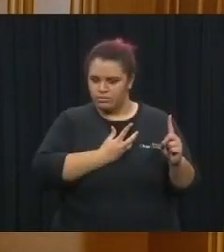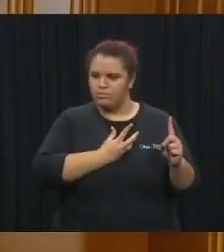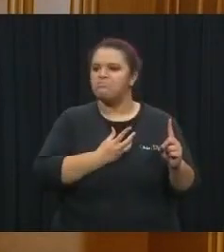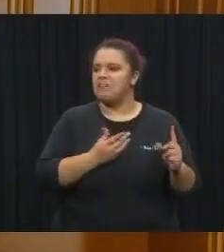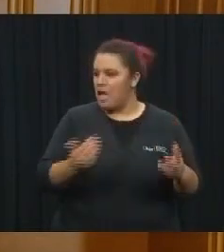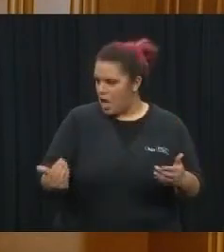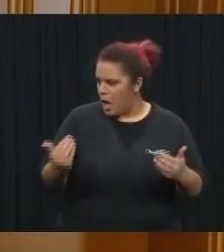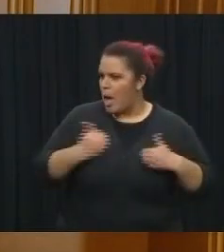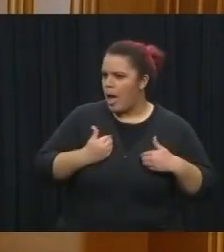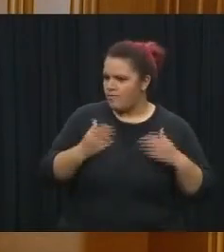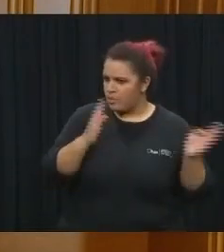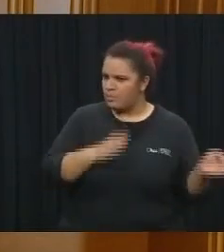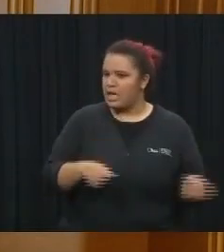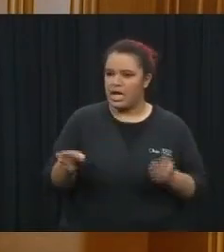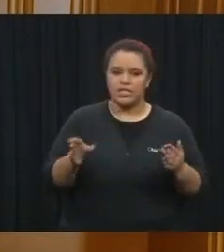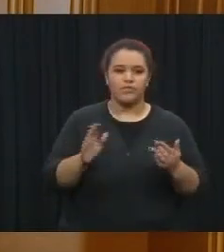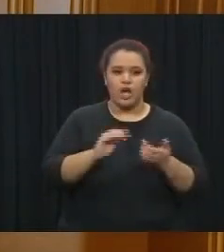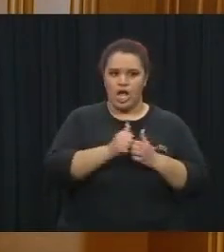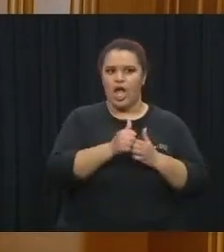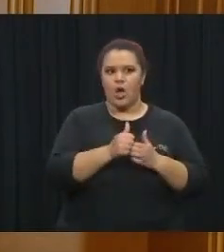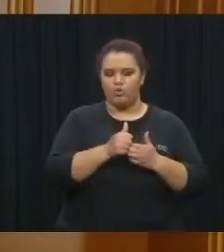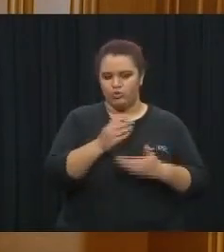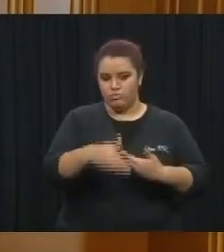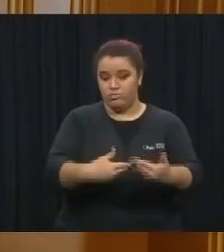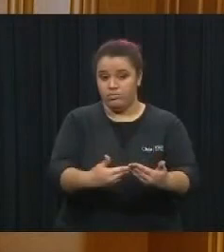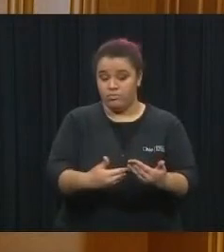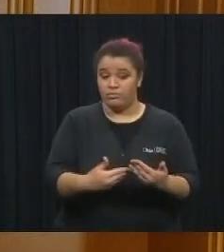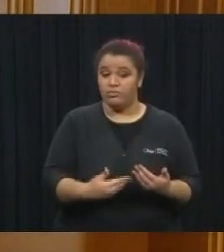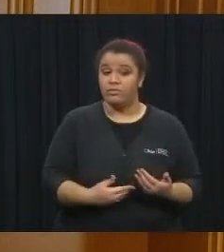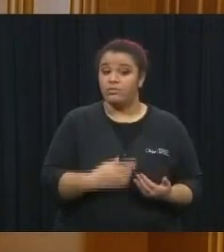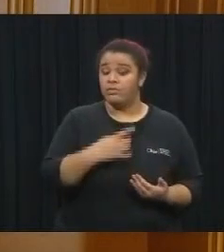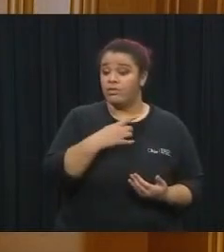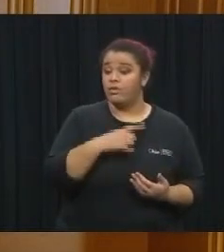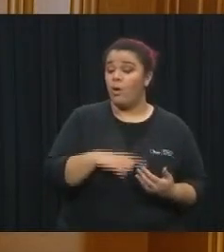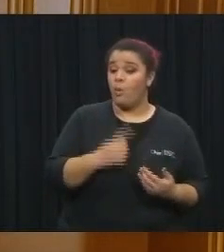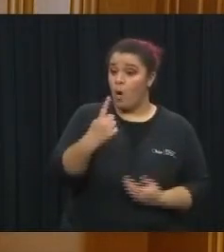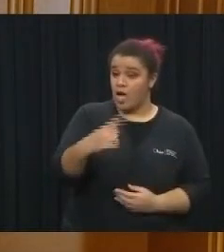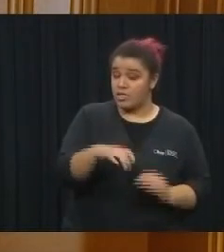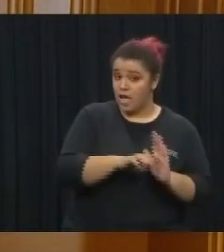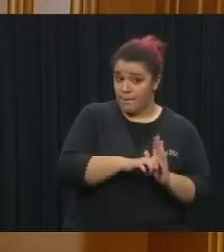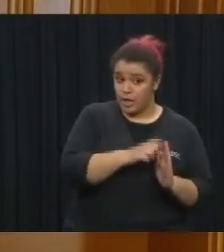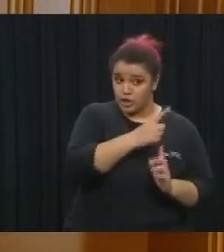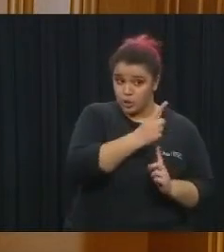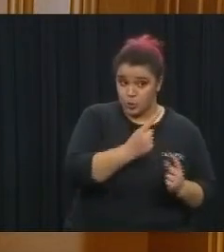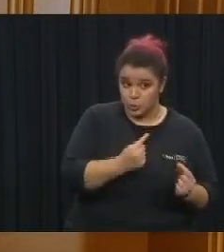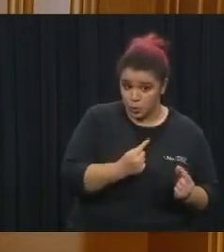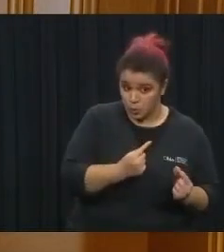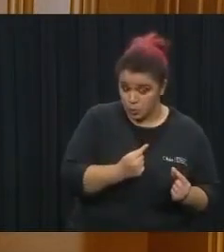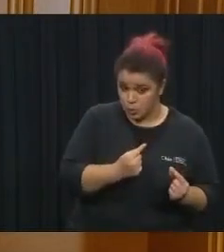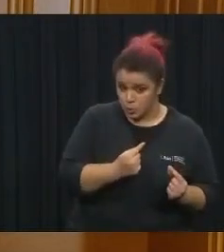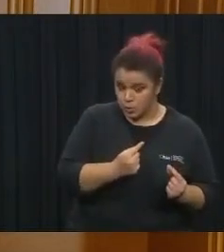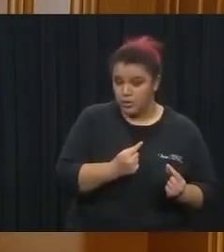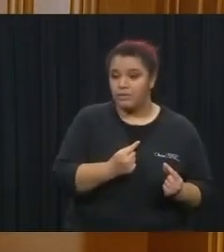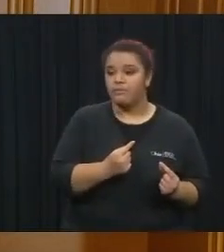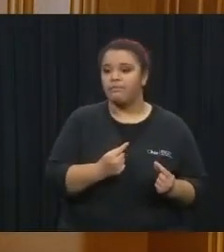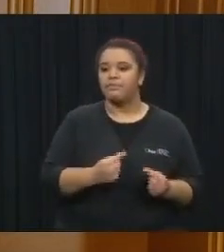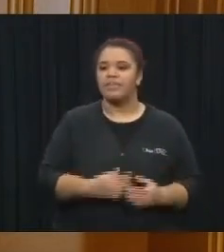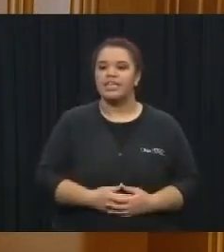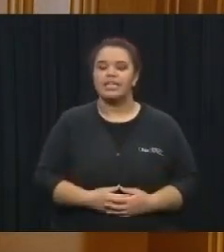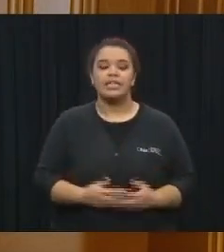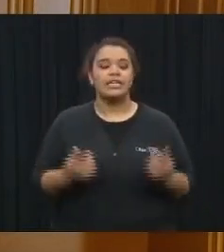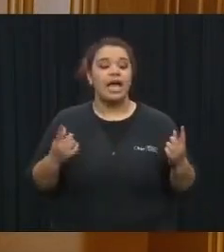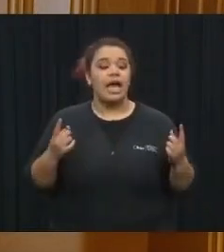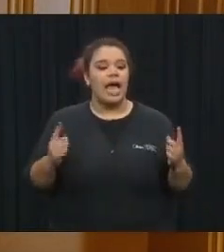plans about how to deal with this. One of the things that she is doing and one of the things you worry about is new people